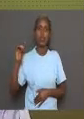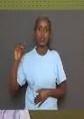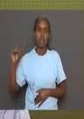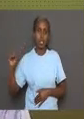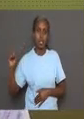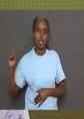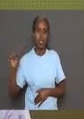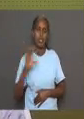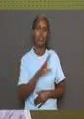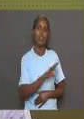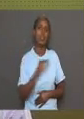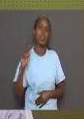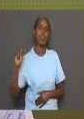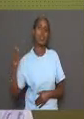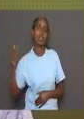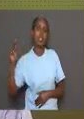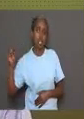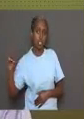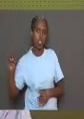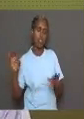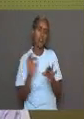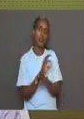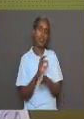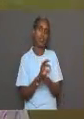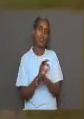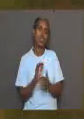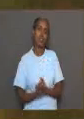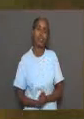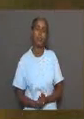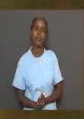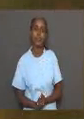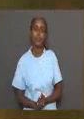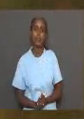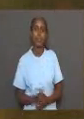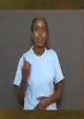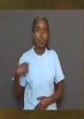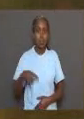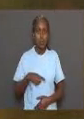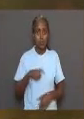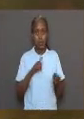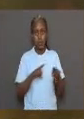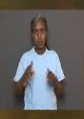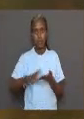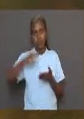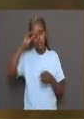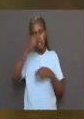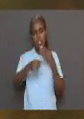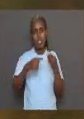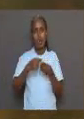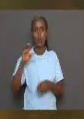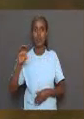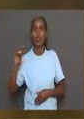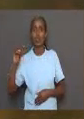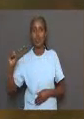cosine, and tangent functions. We also learned about